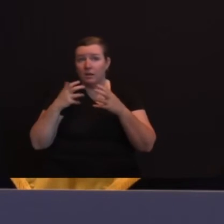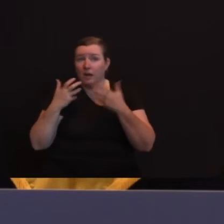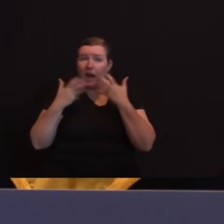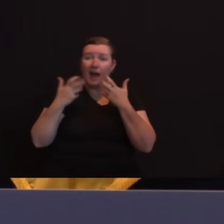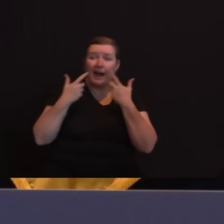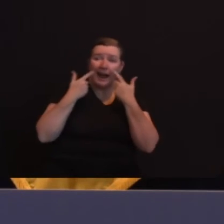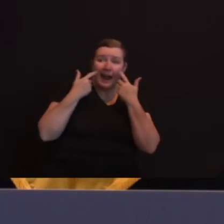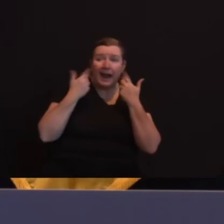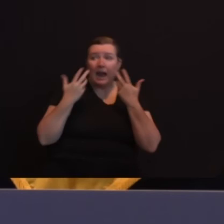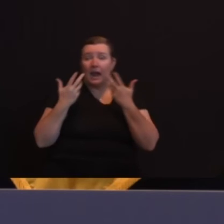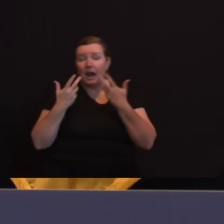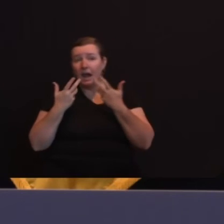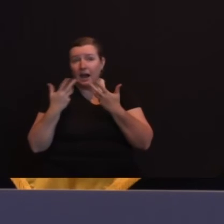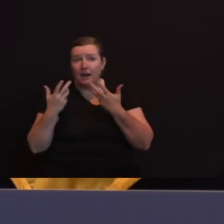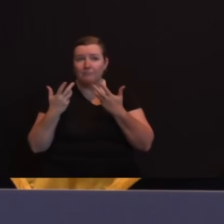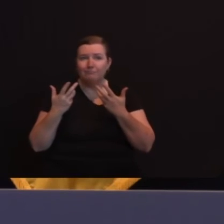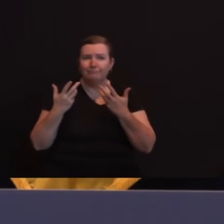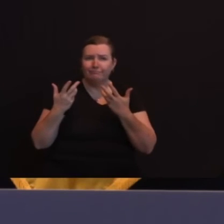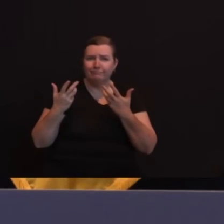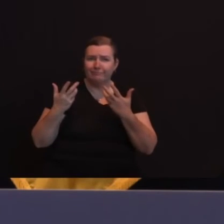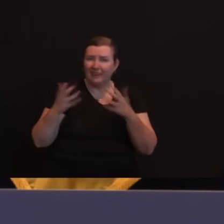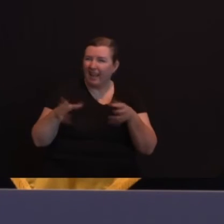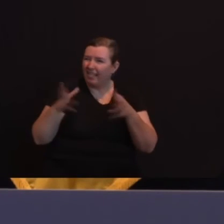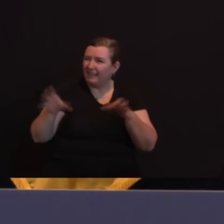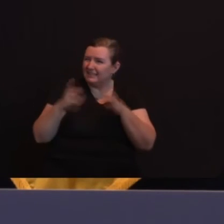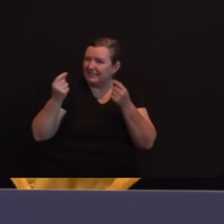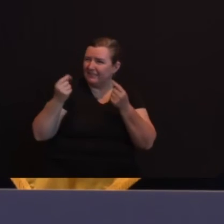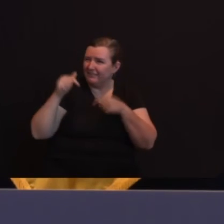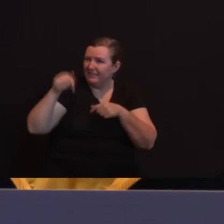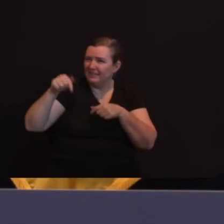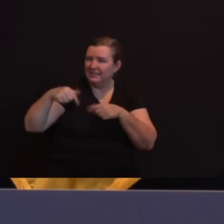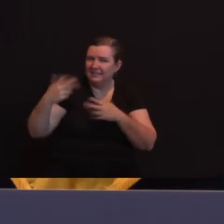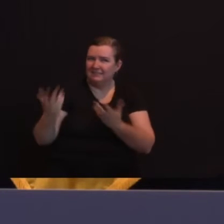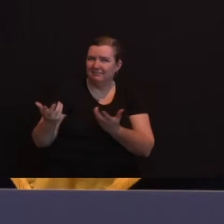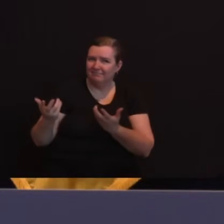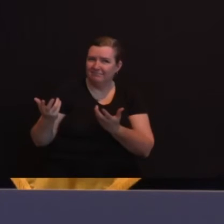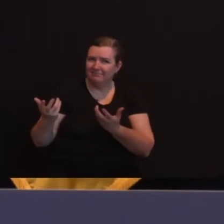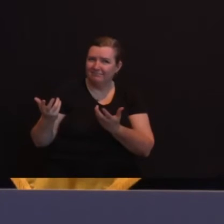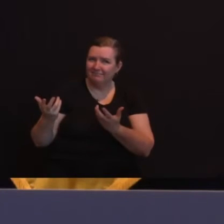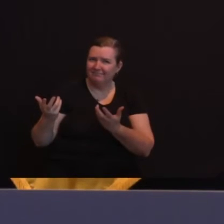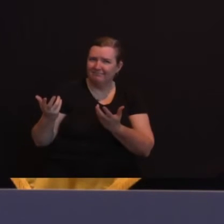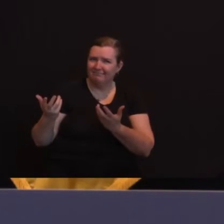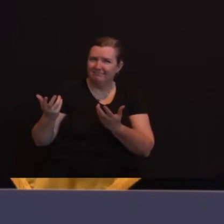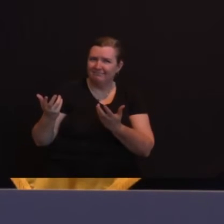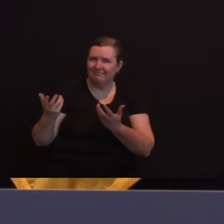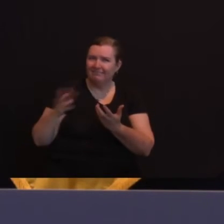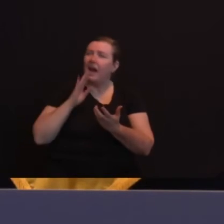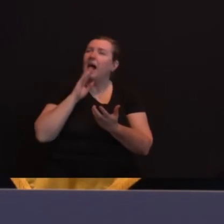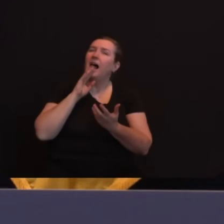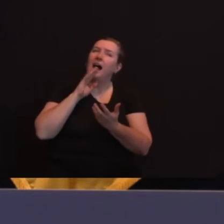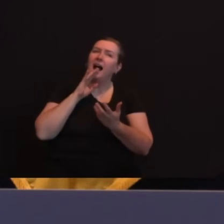there's a lot of activity, a lot of outside, verbal, loud